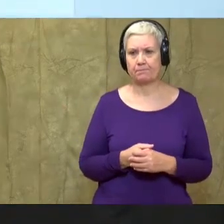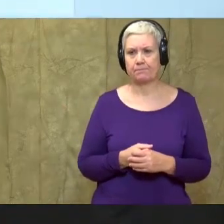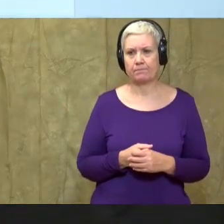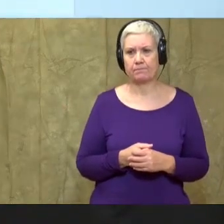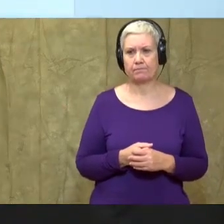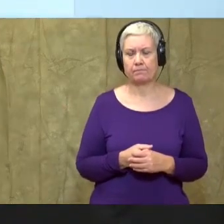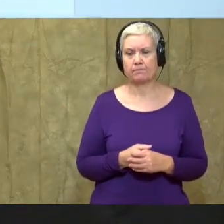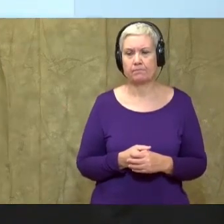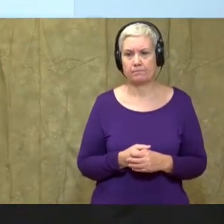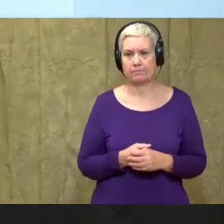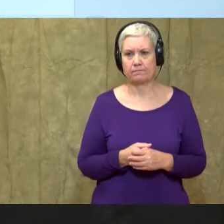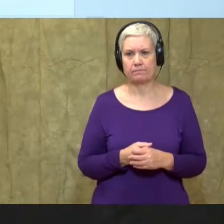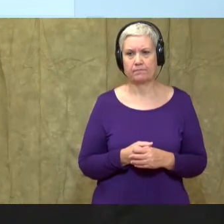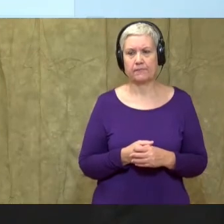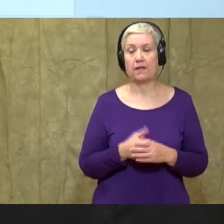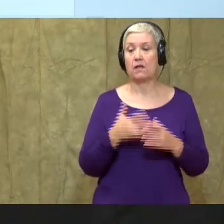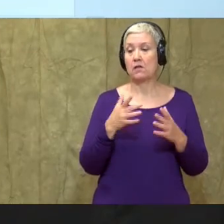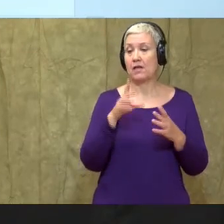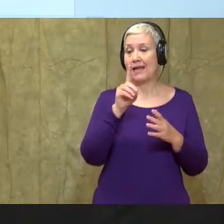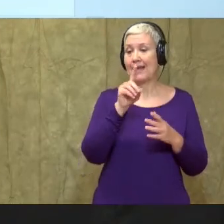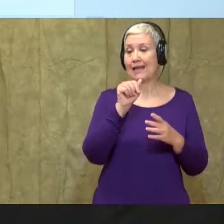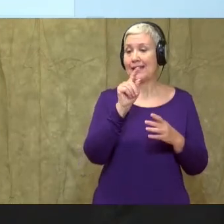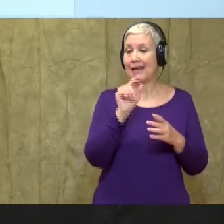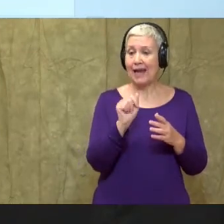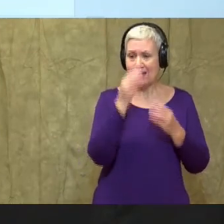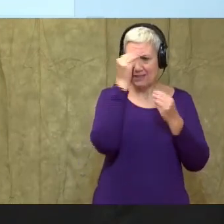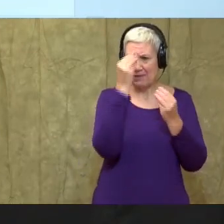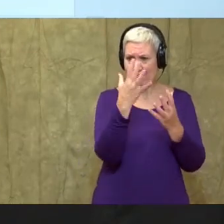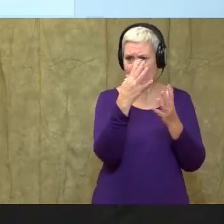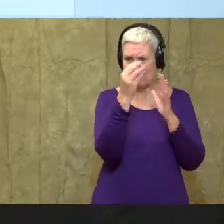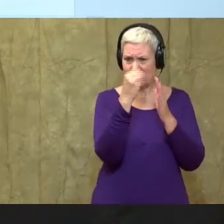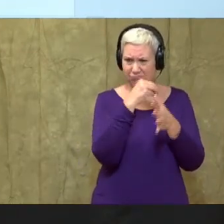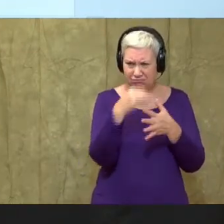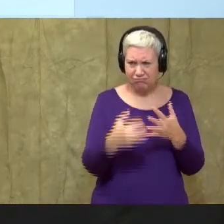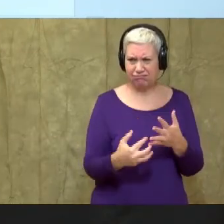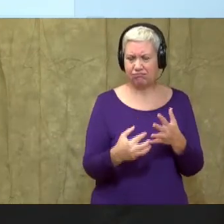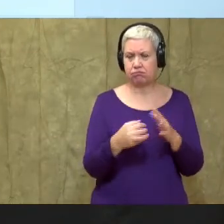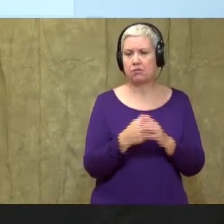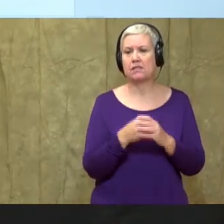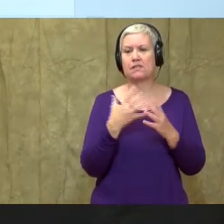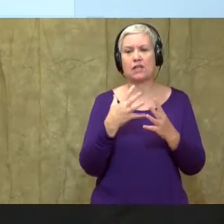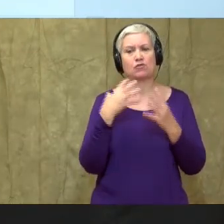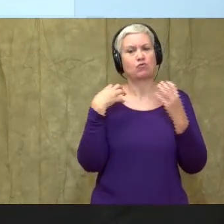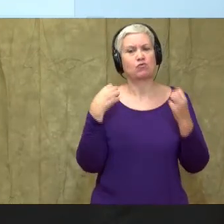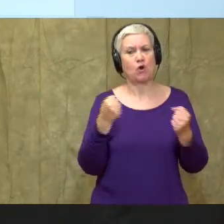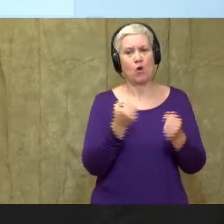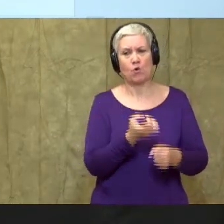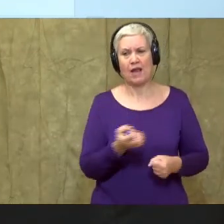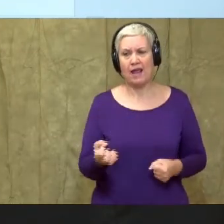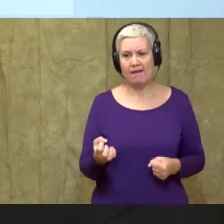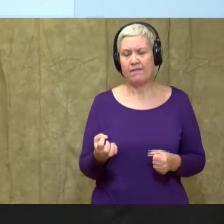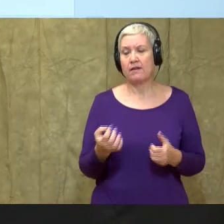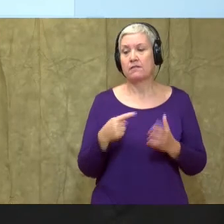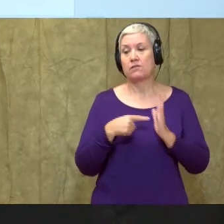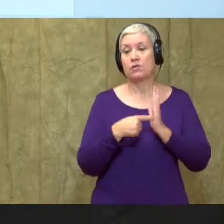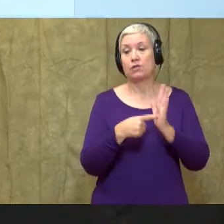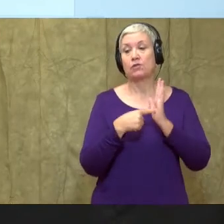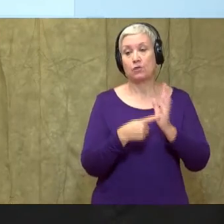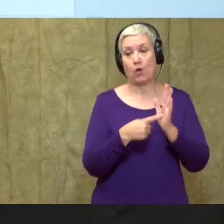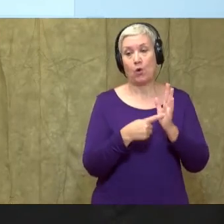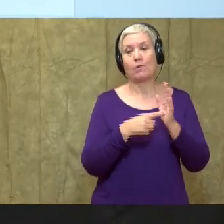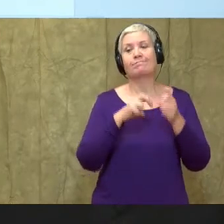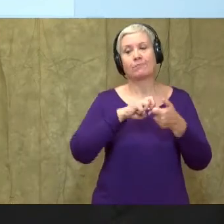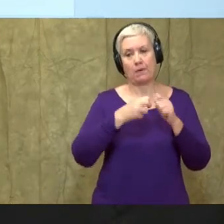Look at specific data or some really strong evidence that they use to show this is